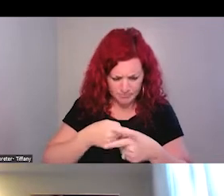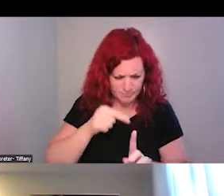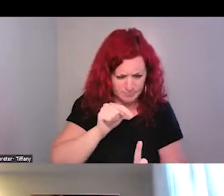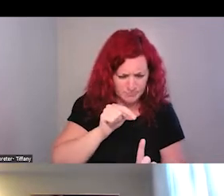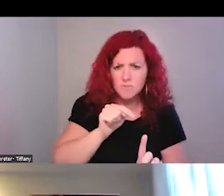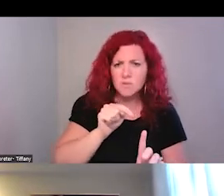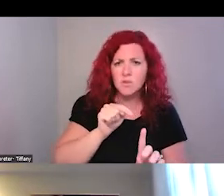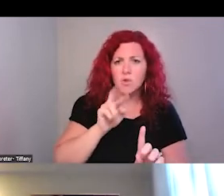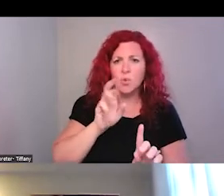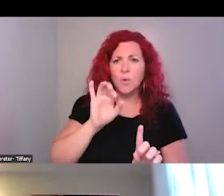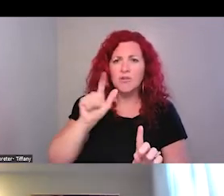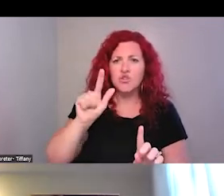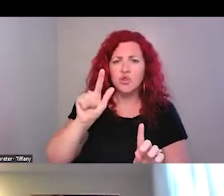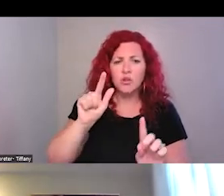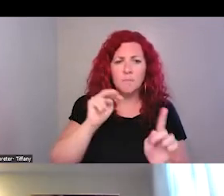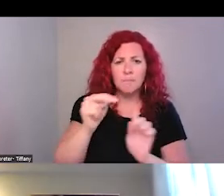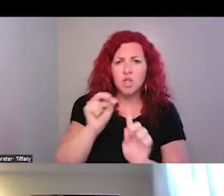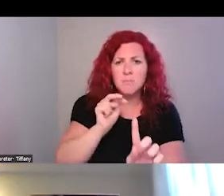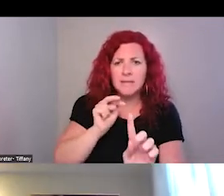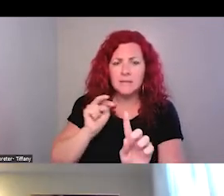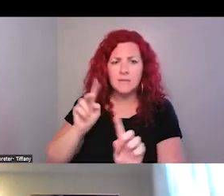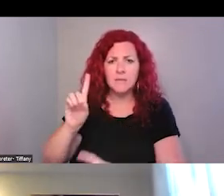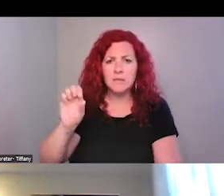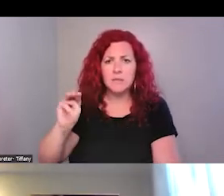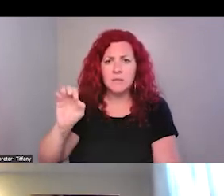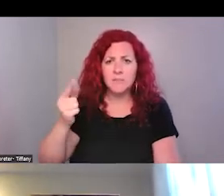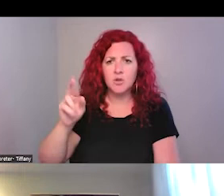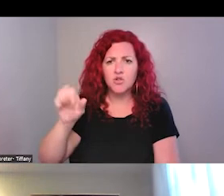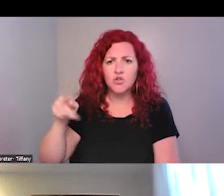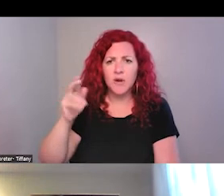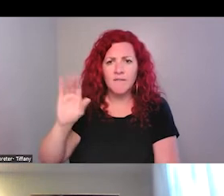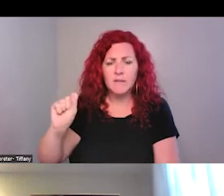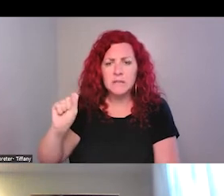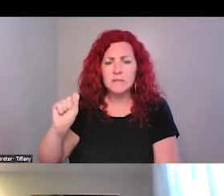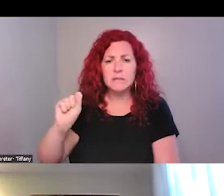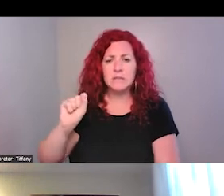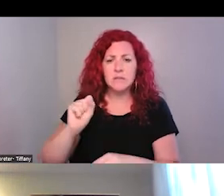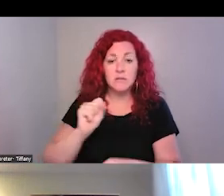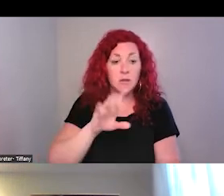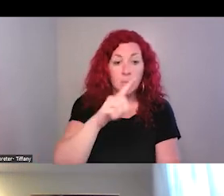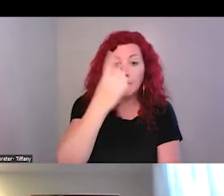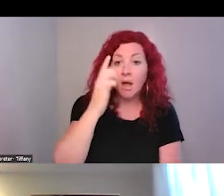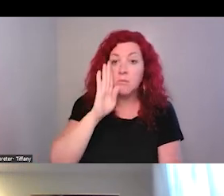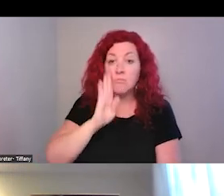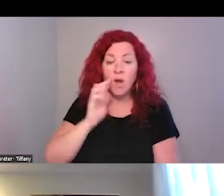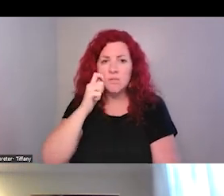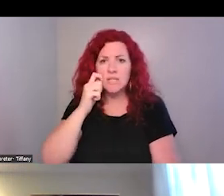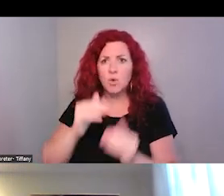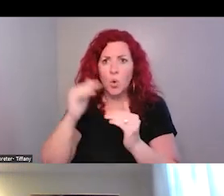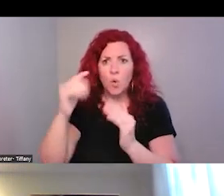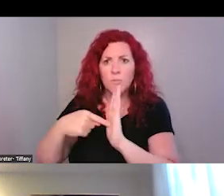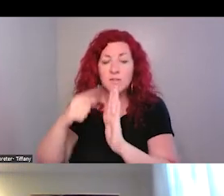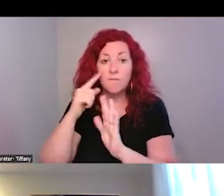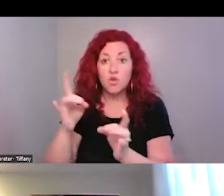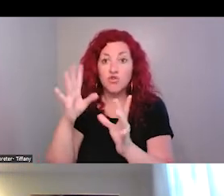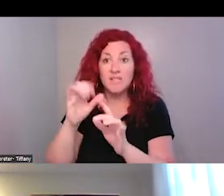and demographics, right? We can sometimes talk about how people who are Black and brown skin who are overrepresented in crisis